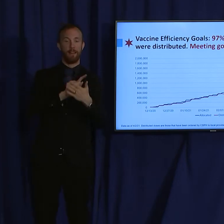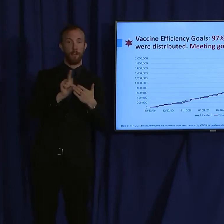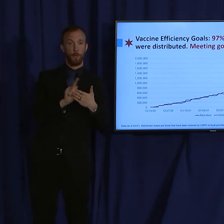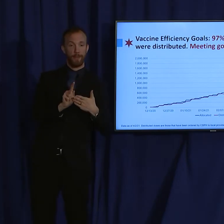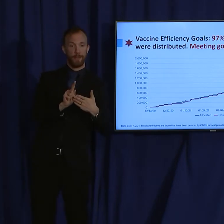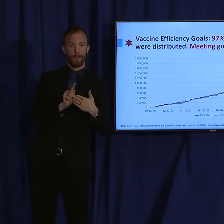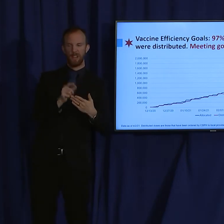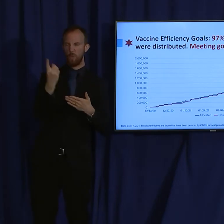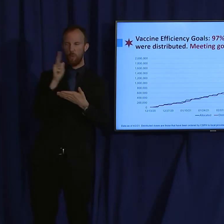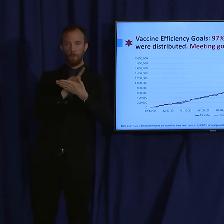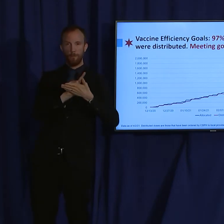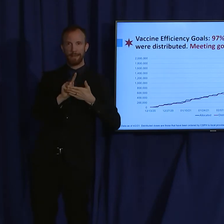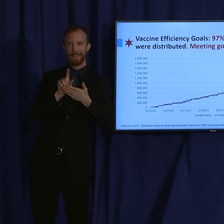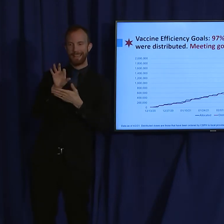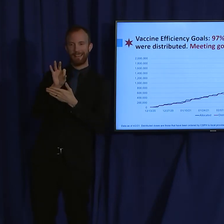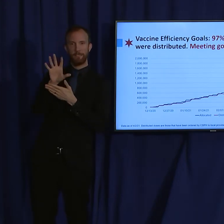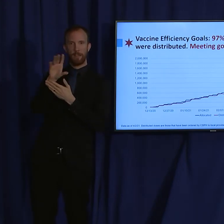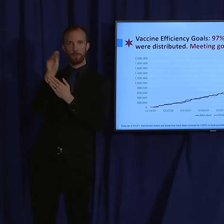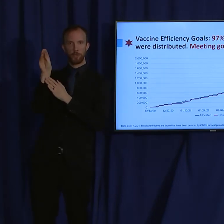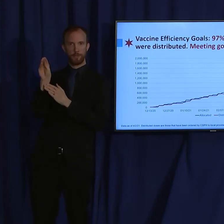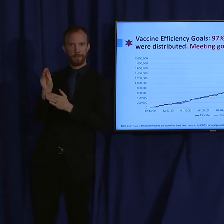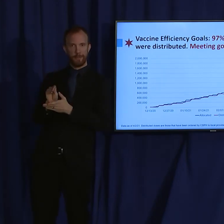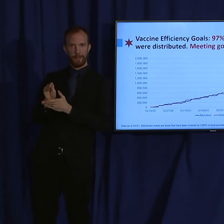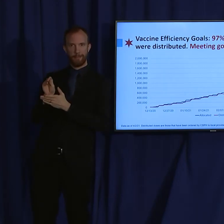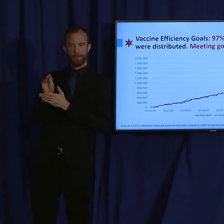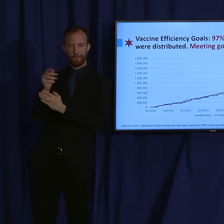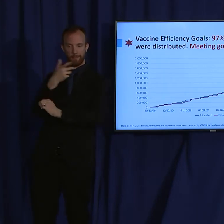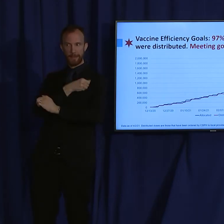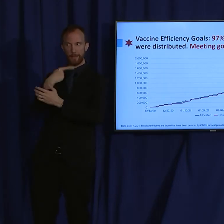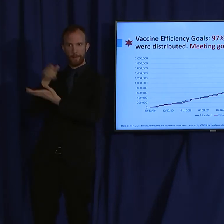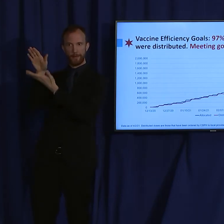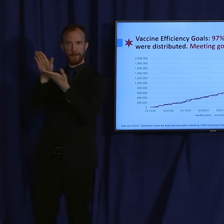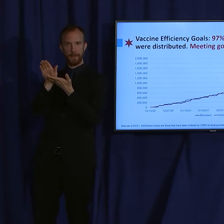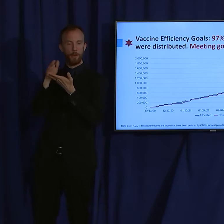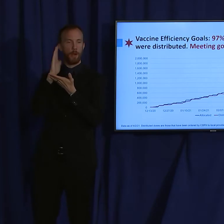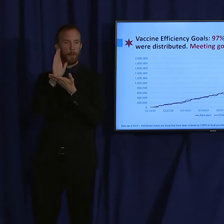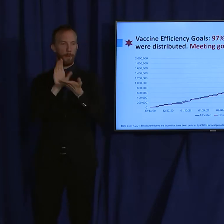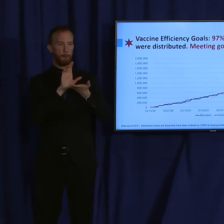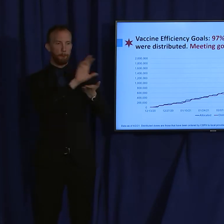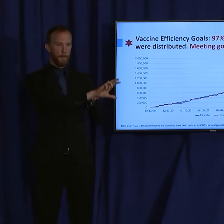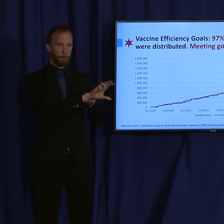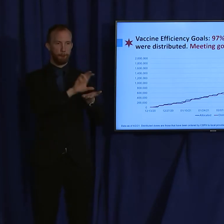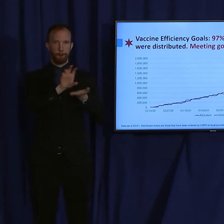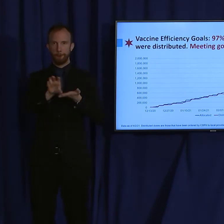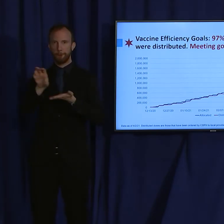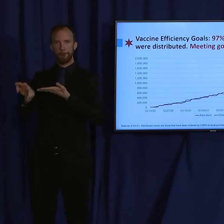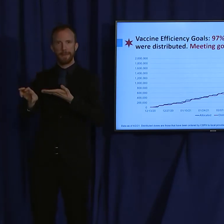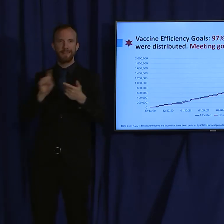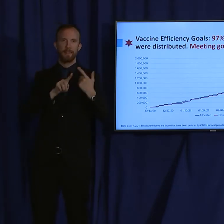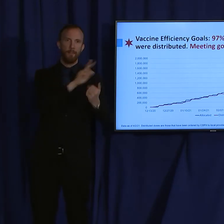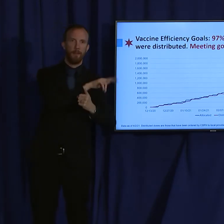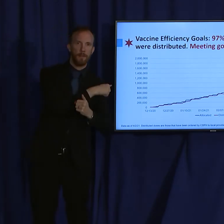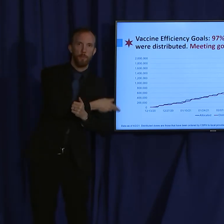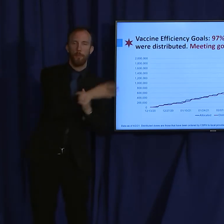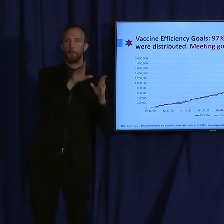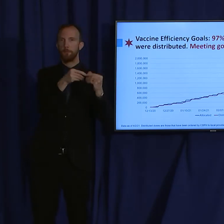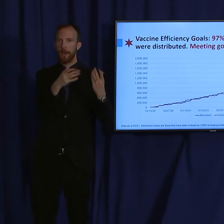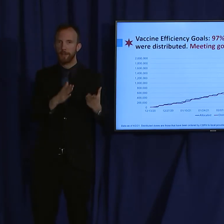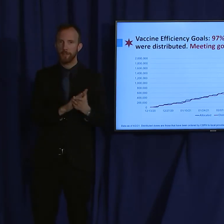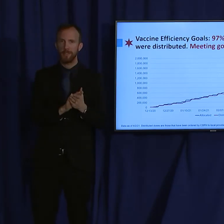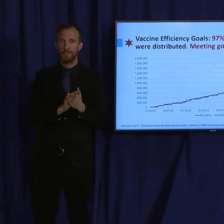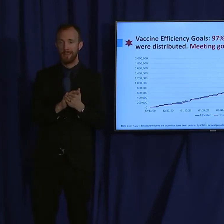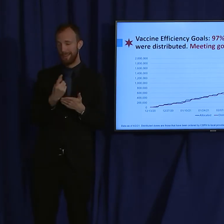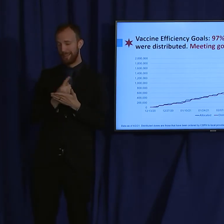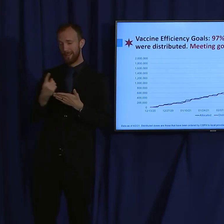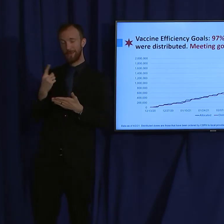vaccine that comes to Chicago is allocated out to appointments, out to providers. We've hit that goal every single week. Last week,